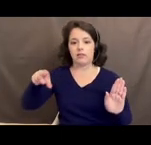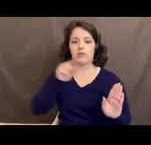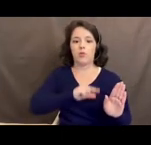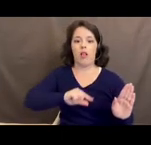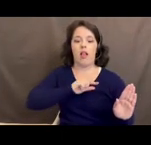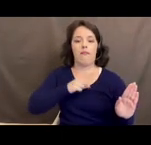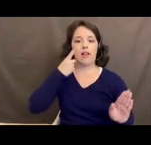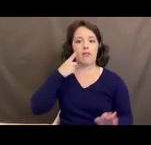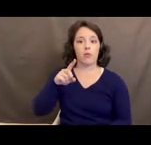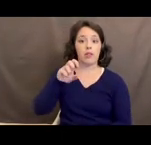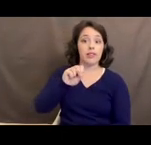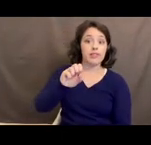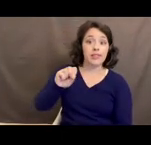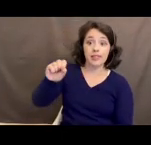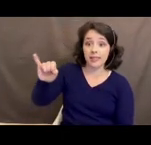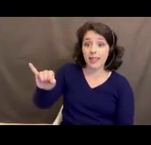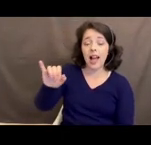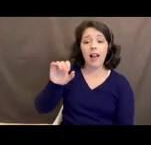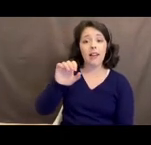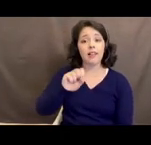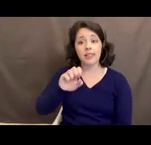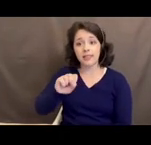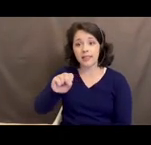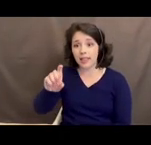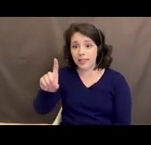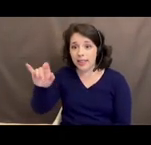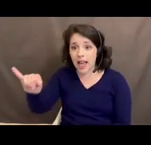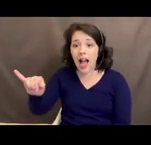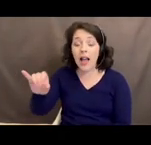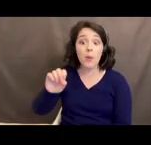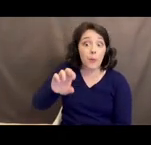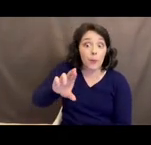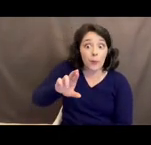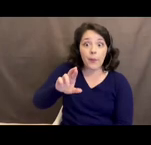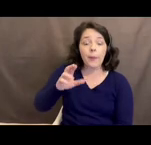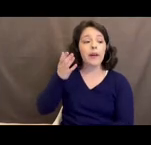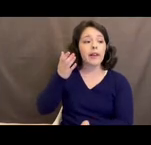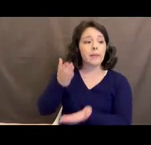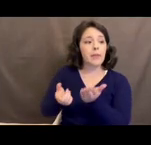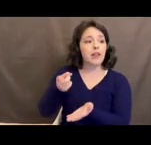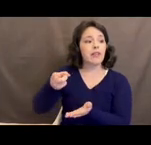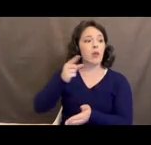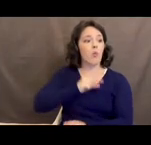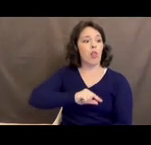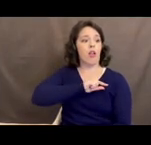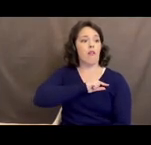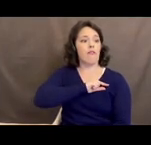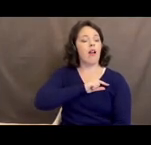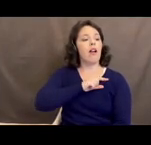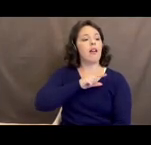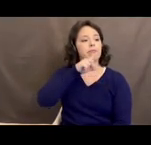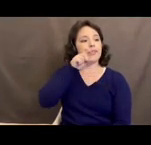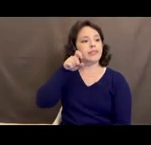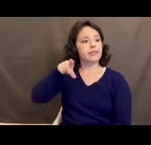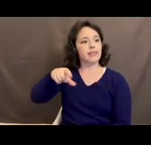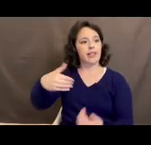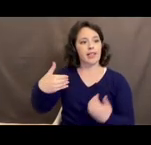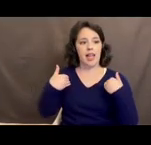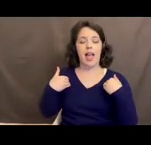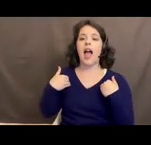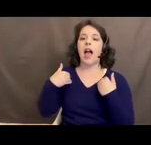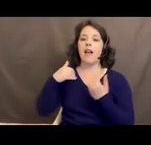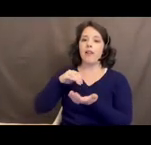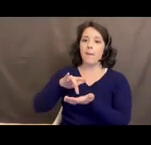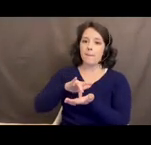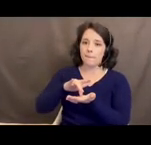or Social Security disability insurance, or they have a medically determinable physical or mental